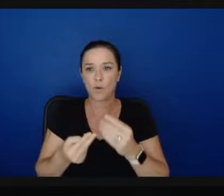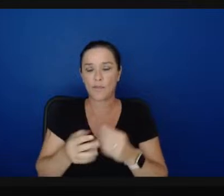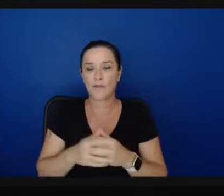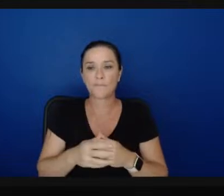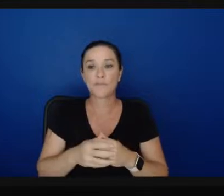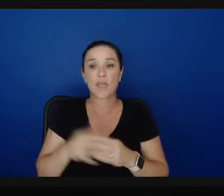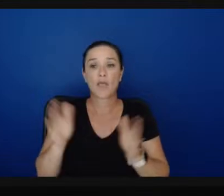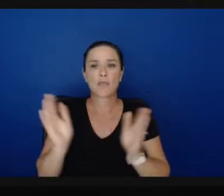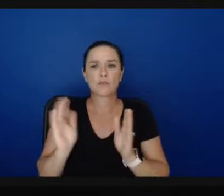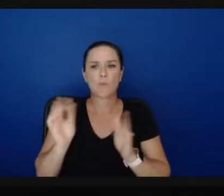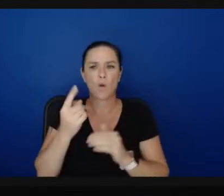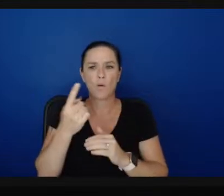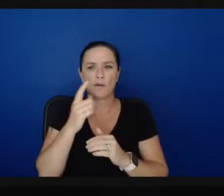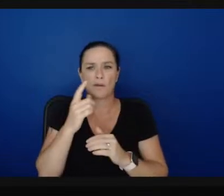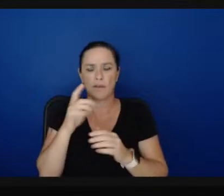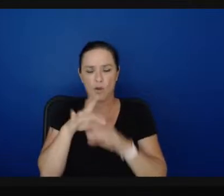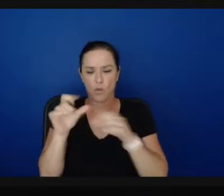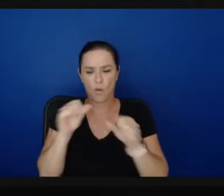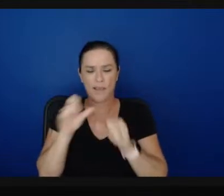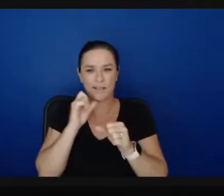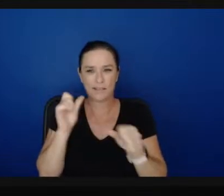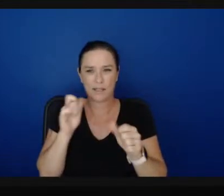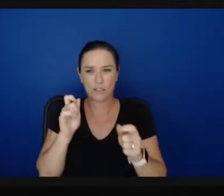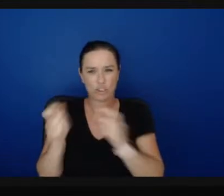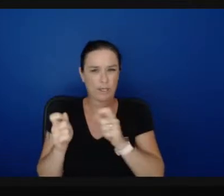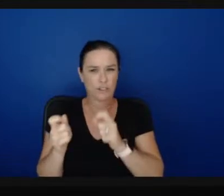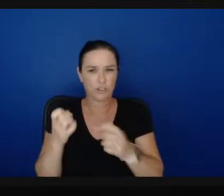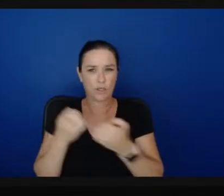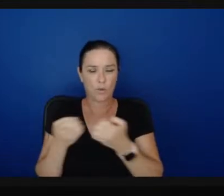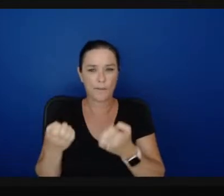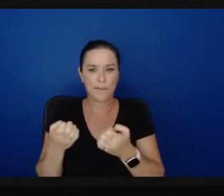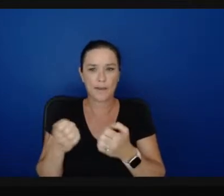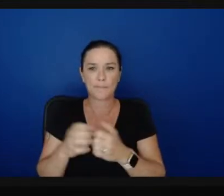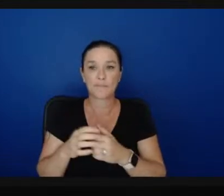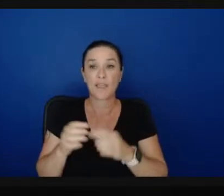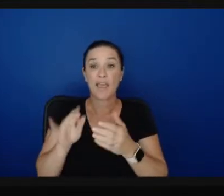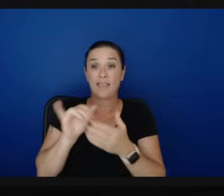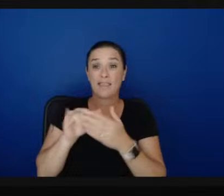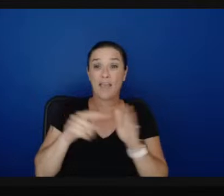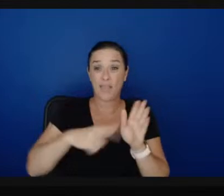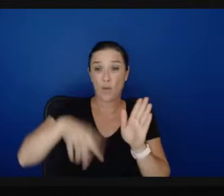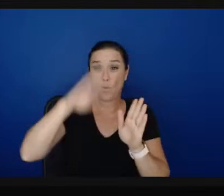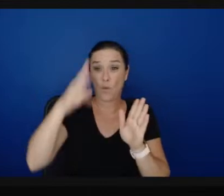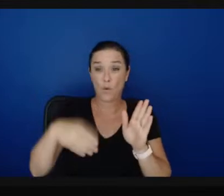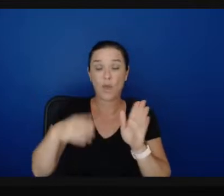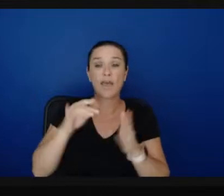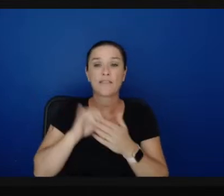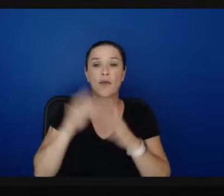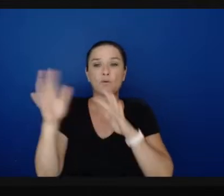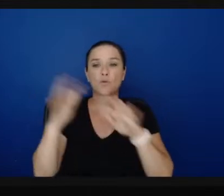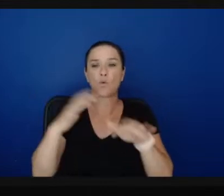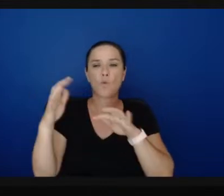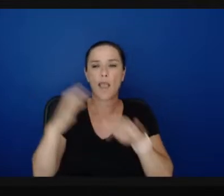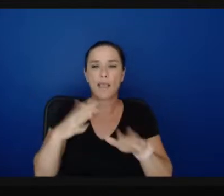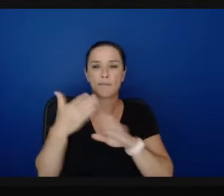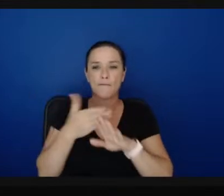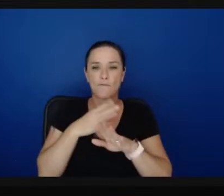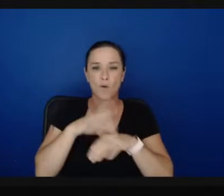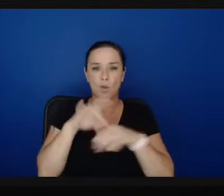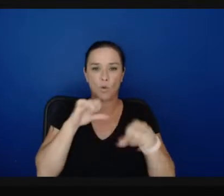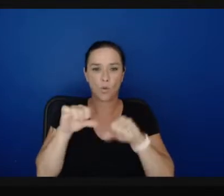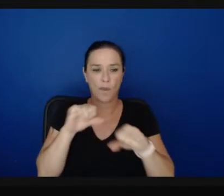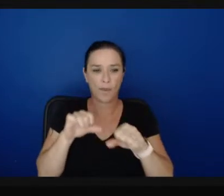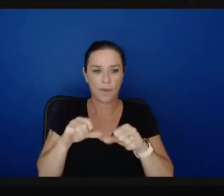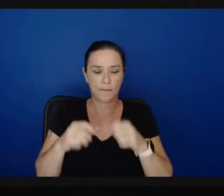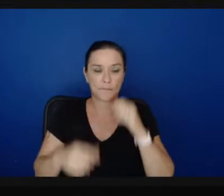as much. And remind you guys, this was that rainstorm that came through prior to the earthquakes.